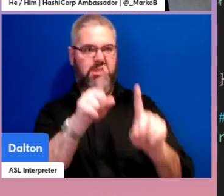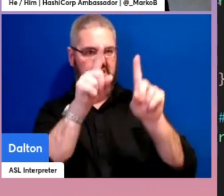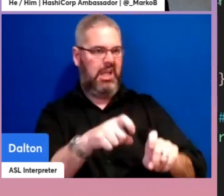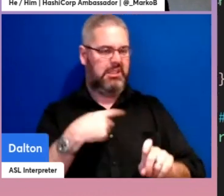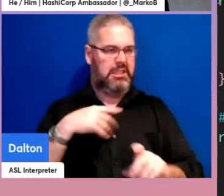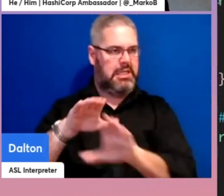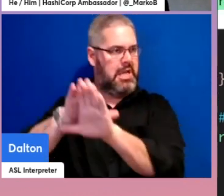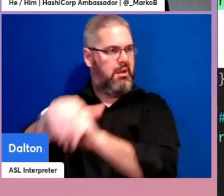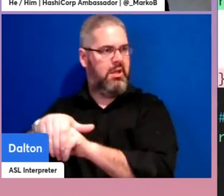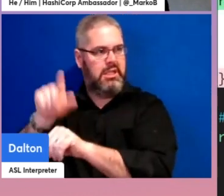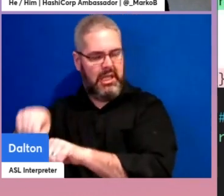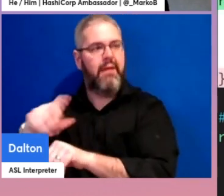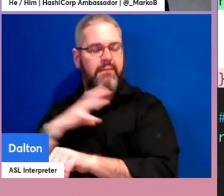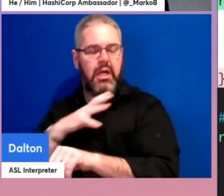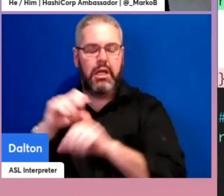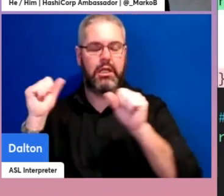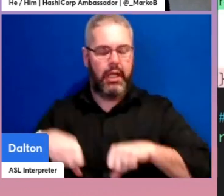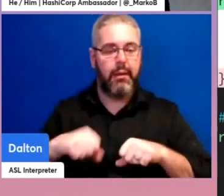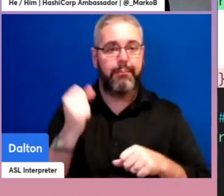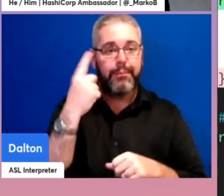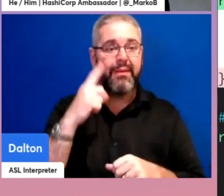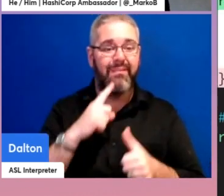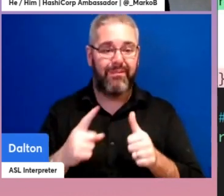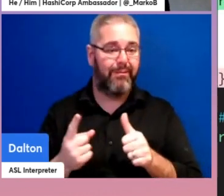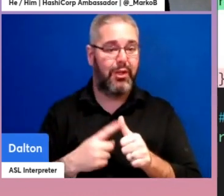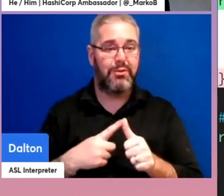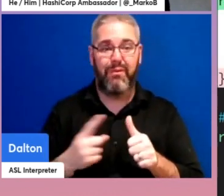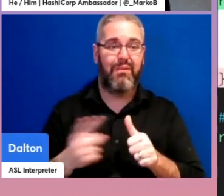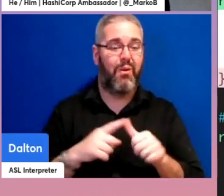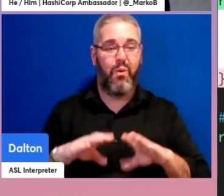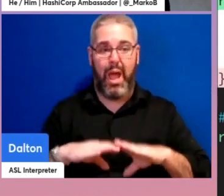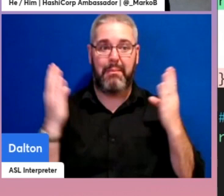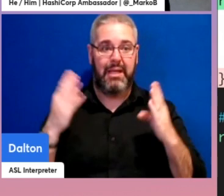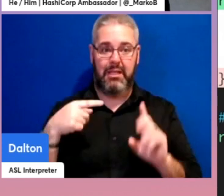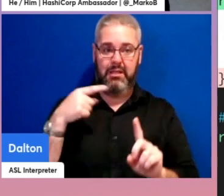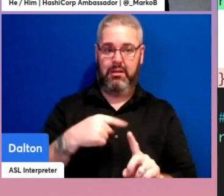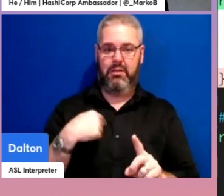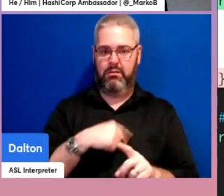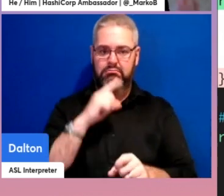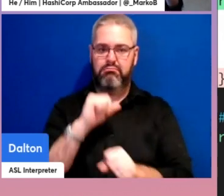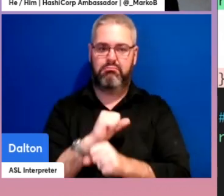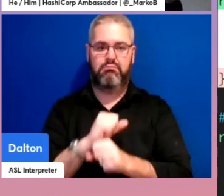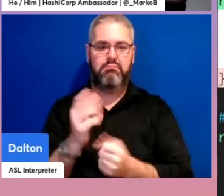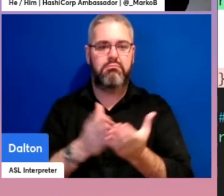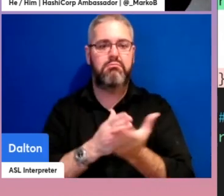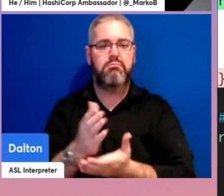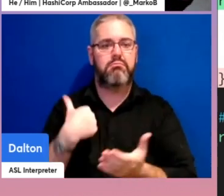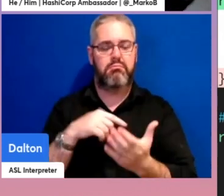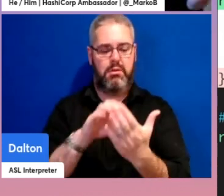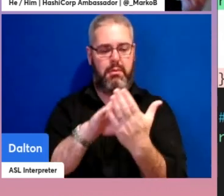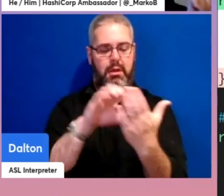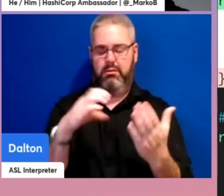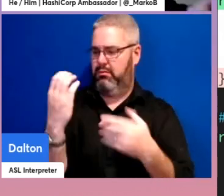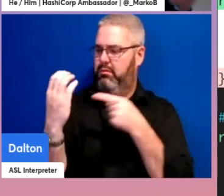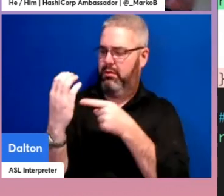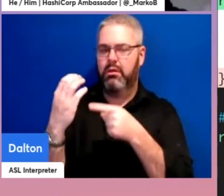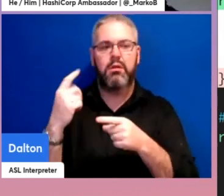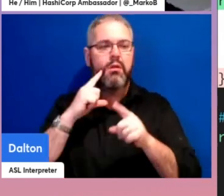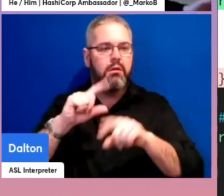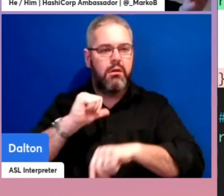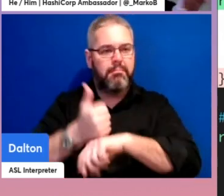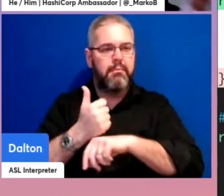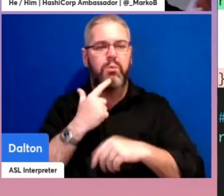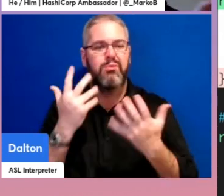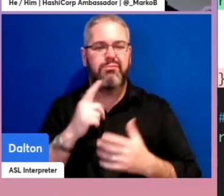And then what we're doing first is, the first step is actually, we are calling an external module, which is just a module to kind of set up a